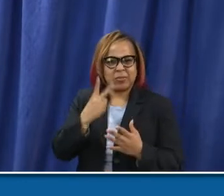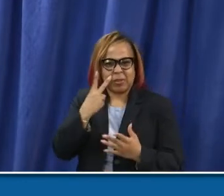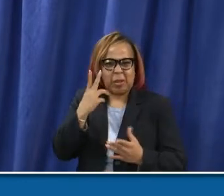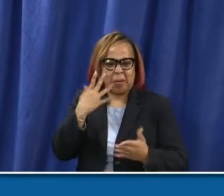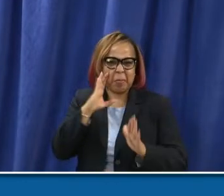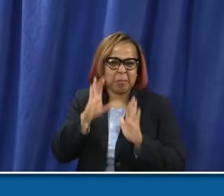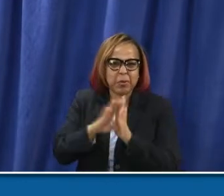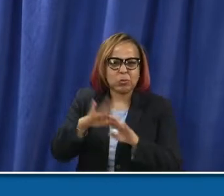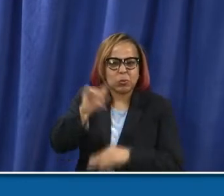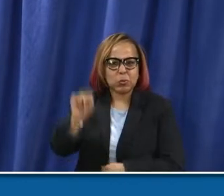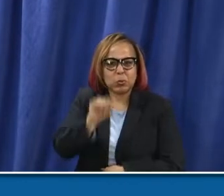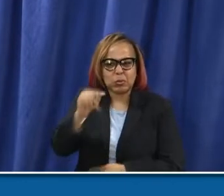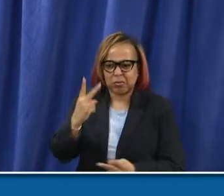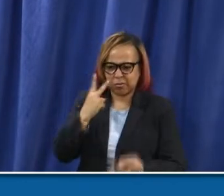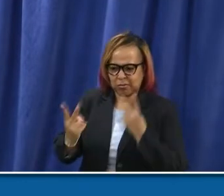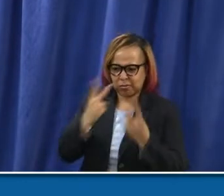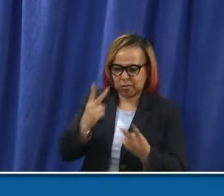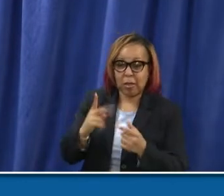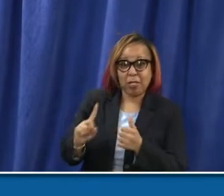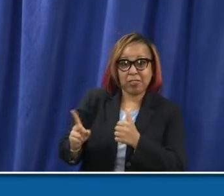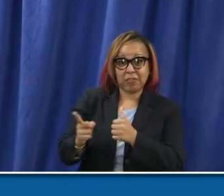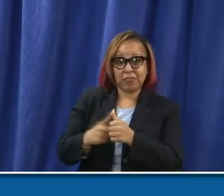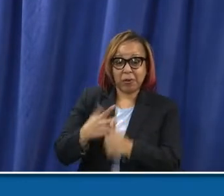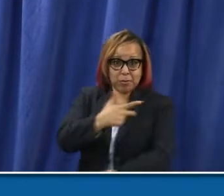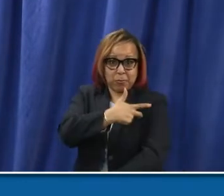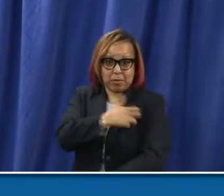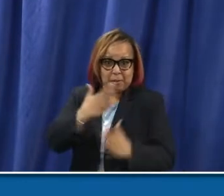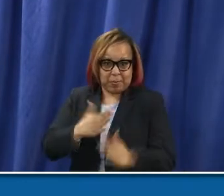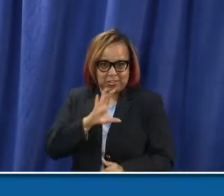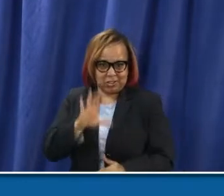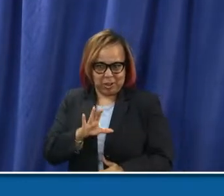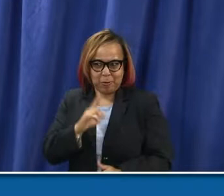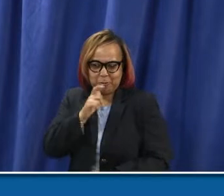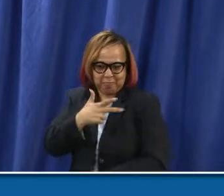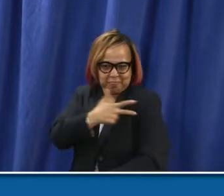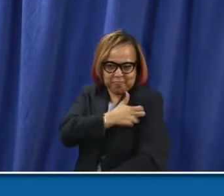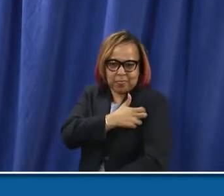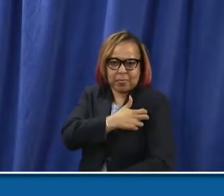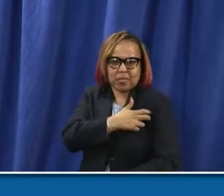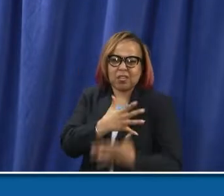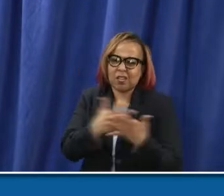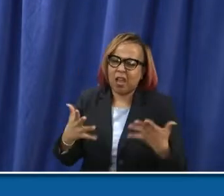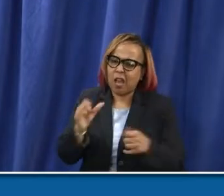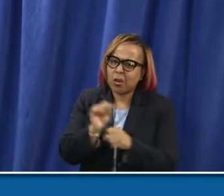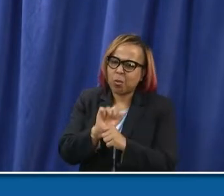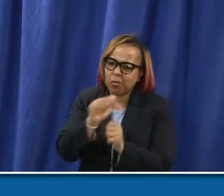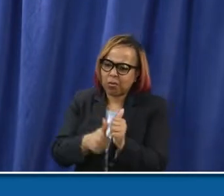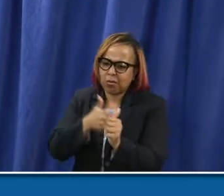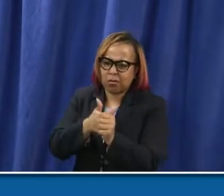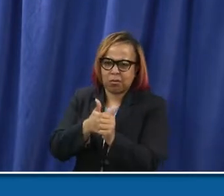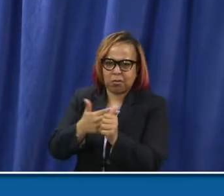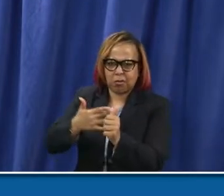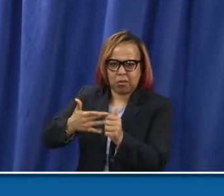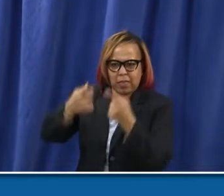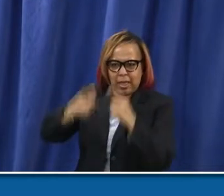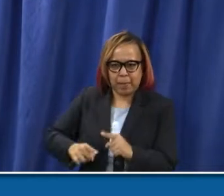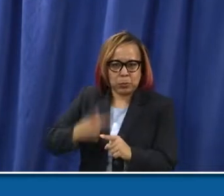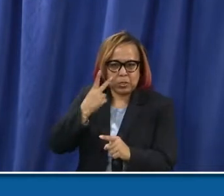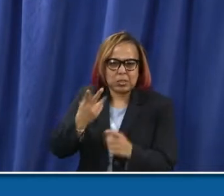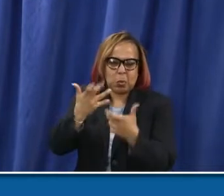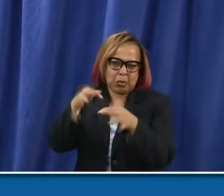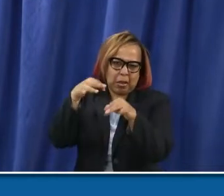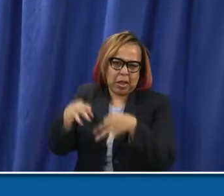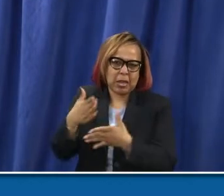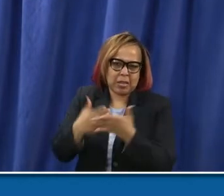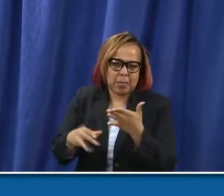pictures on Tuesday of the first recipient in Chicago getting the vaccine, but there's a lot of work that happens that you don't see, and we wanted to highlight some of